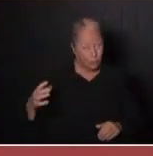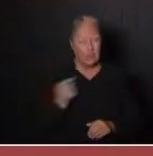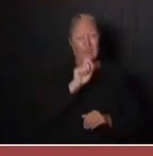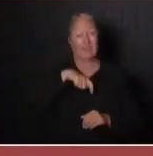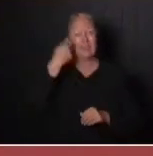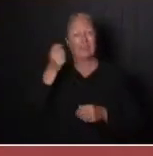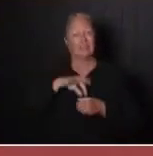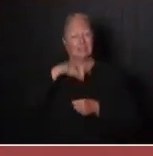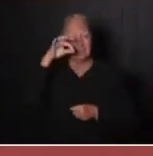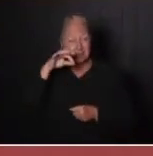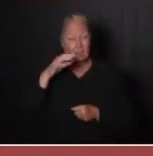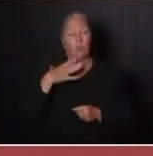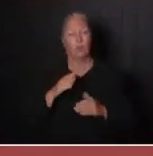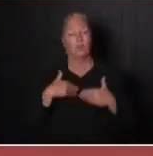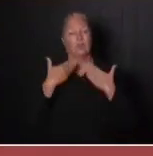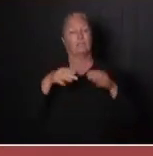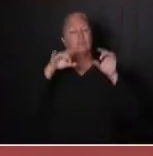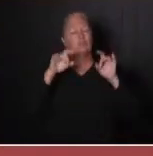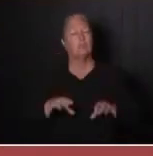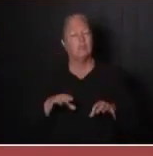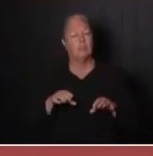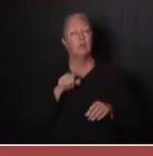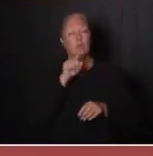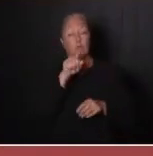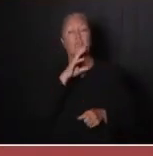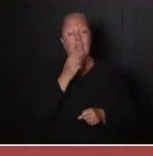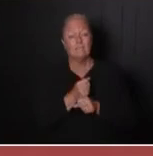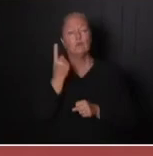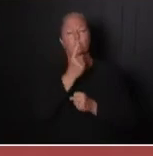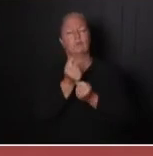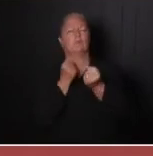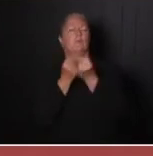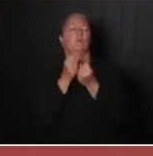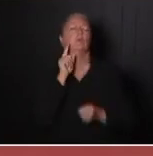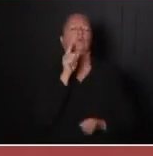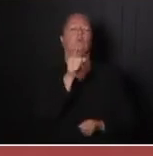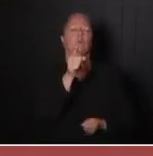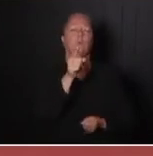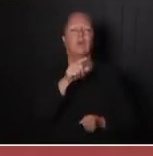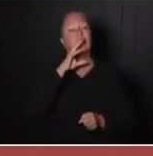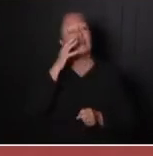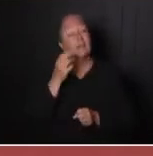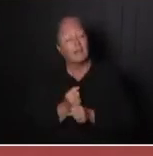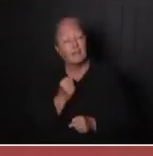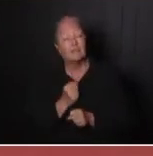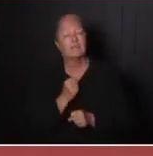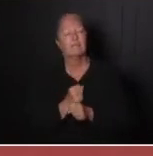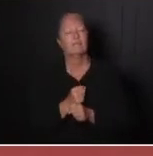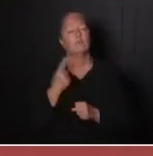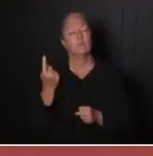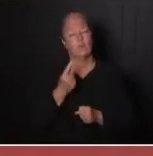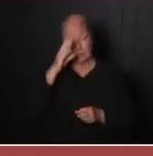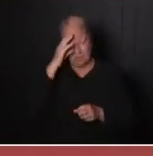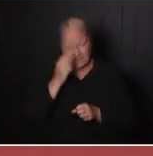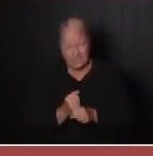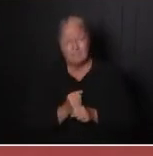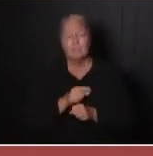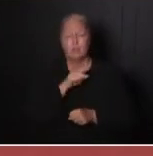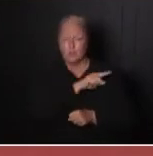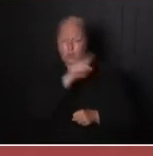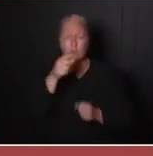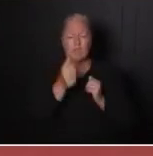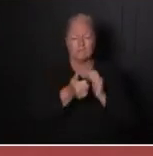give Australians a government that's on their side. A government that believes in their